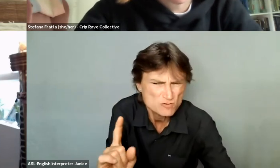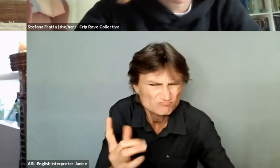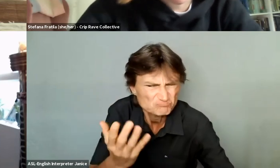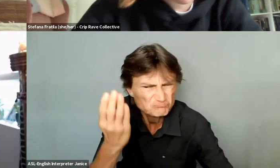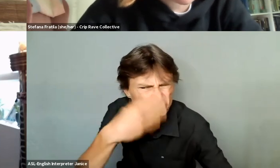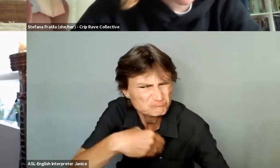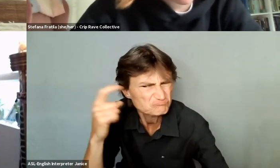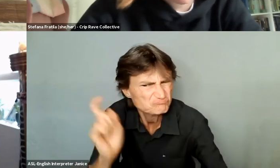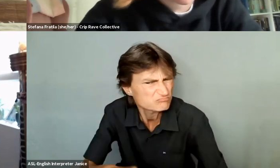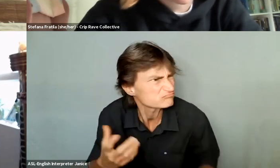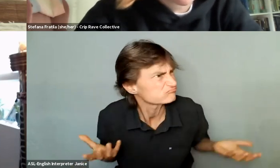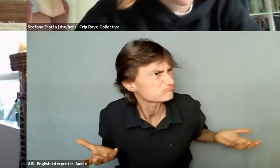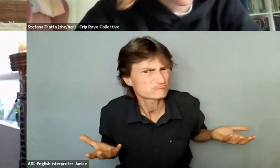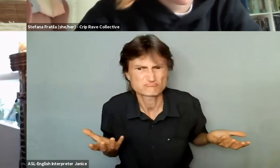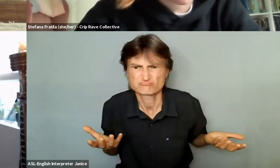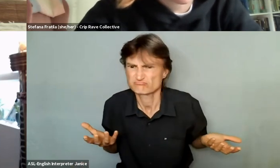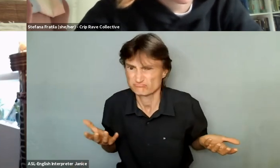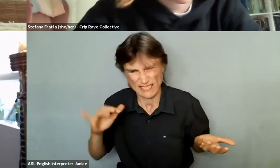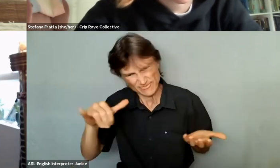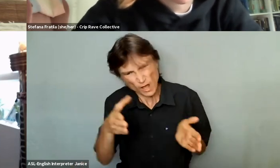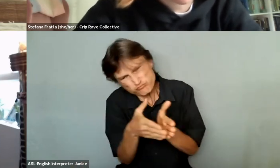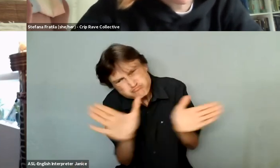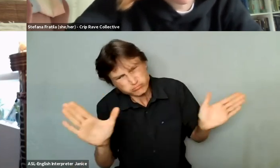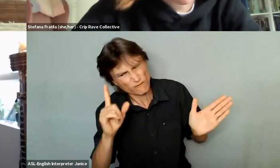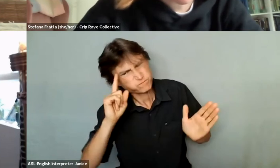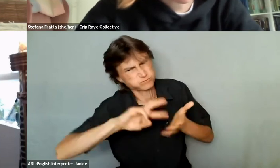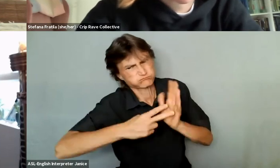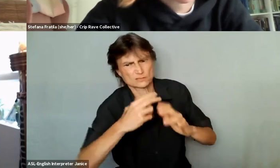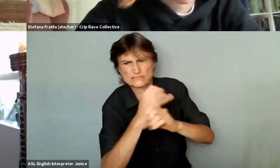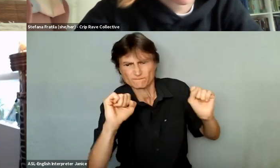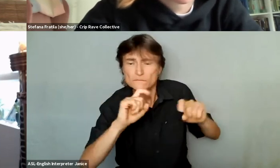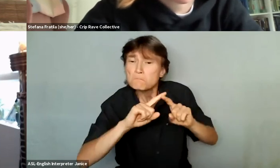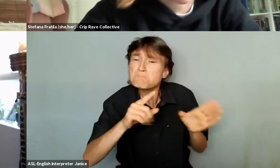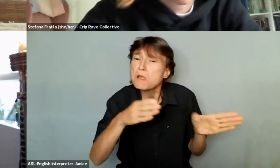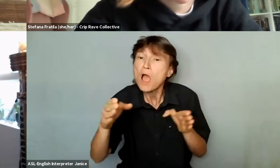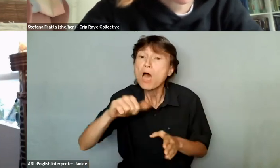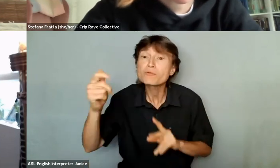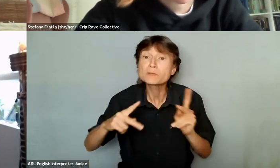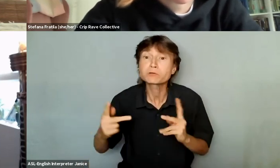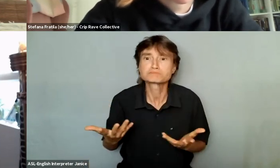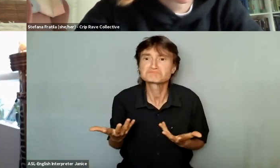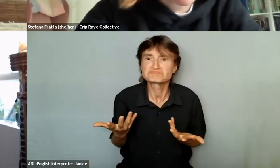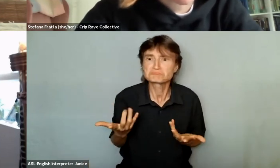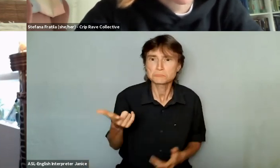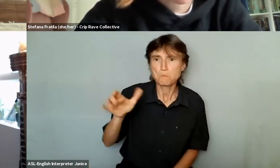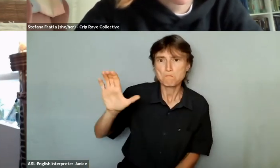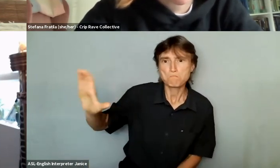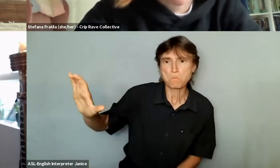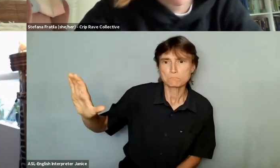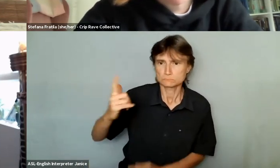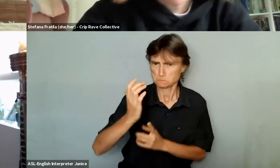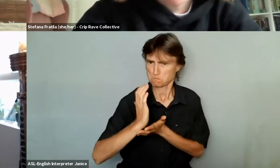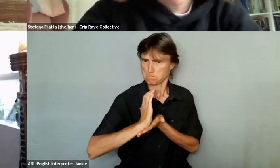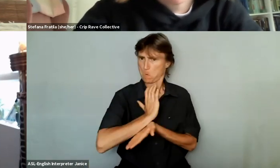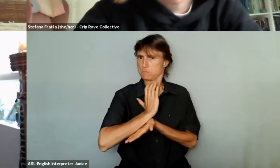know, just excludes like, you know, a number of people completely from even being able to consider accessing those